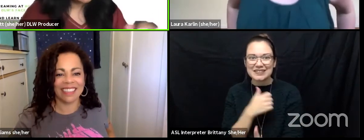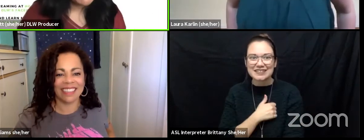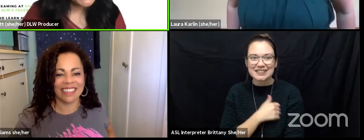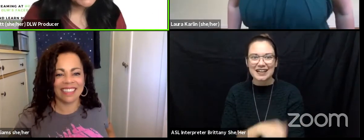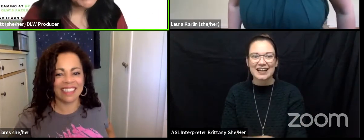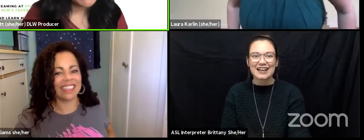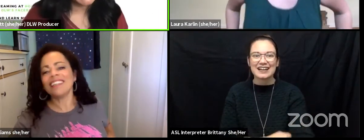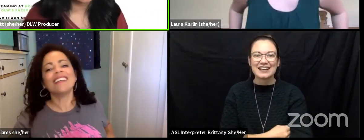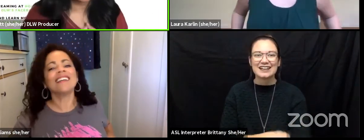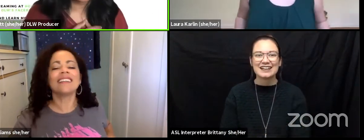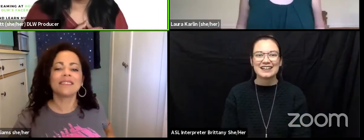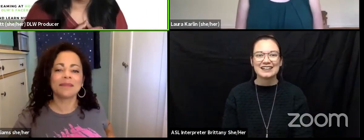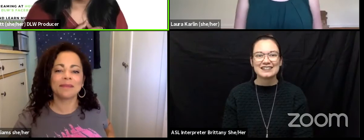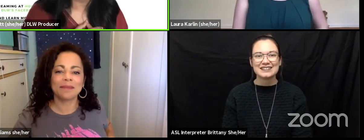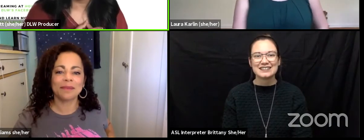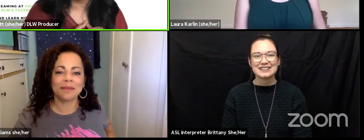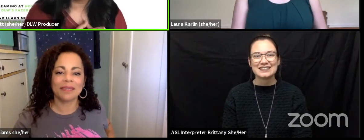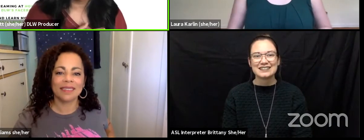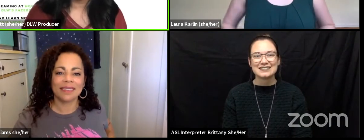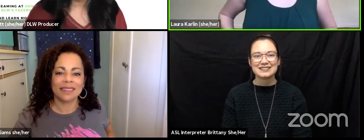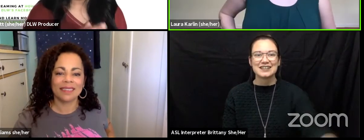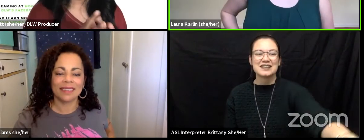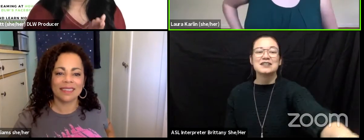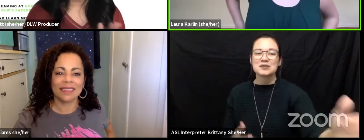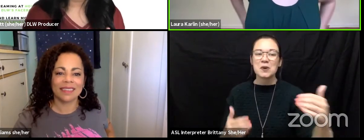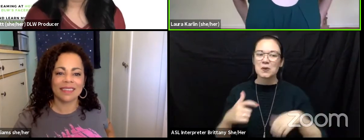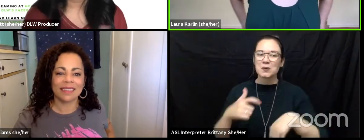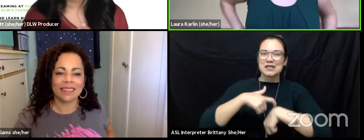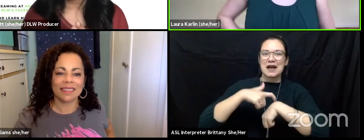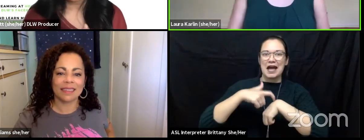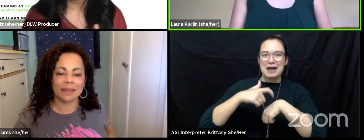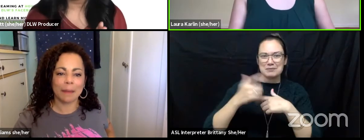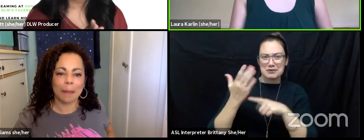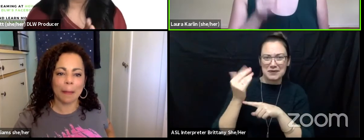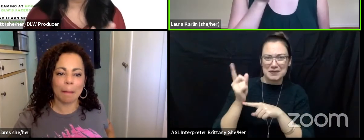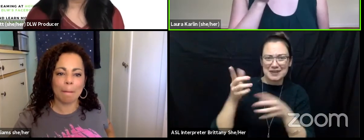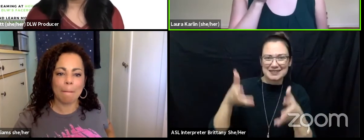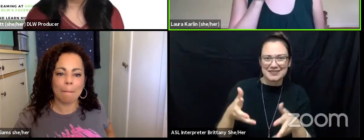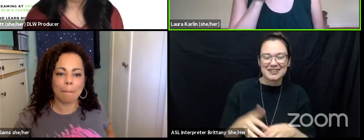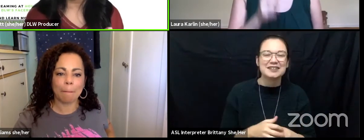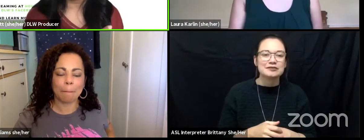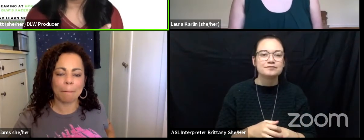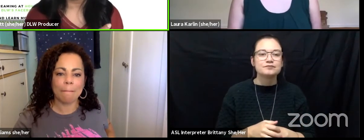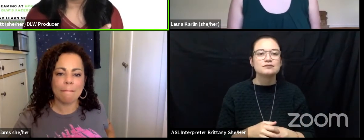out to both of you because we're at time. Okay. I know there's